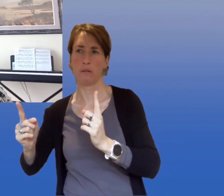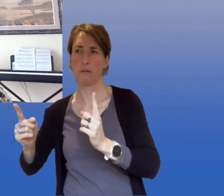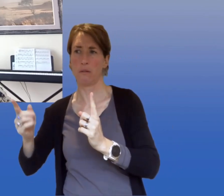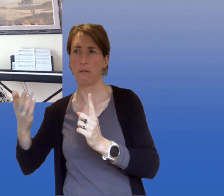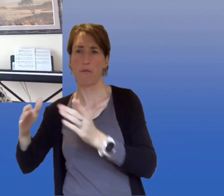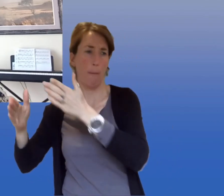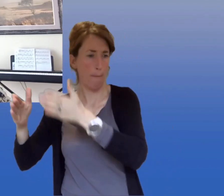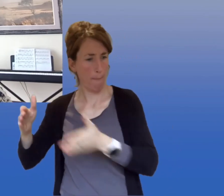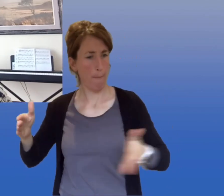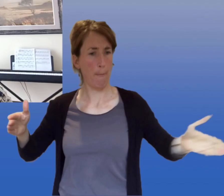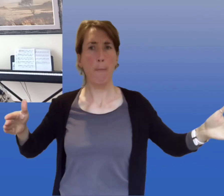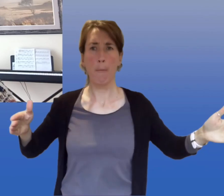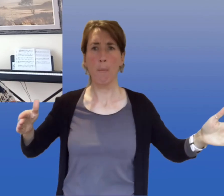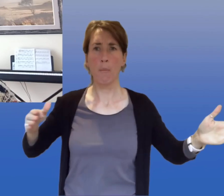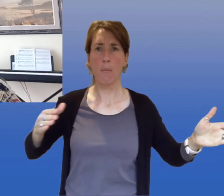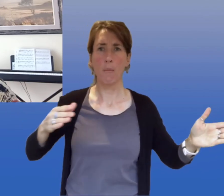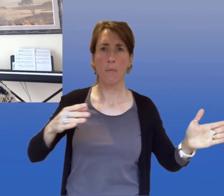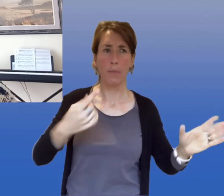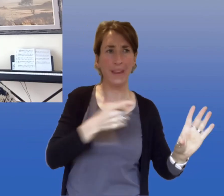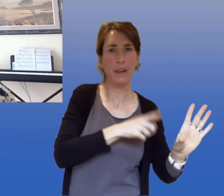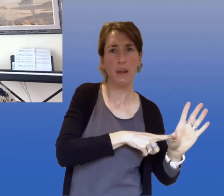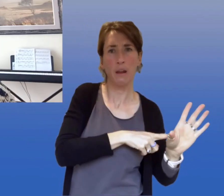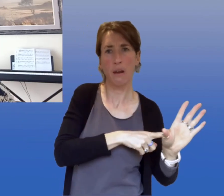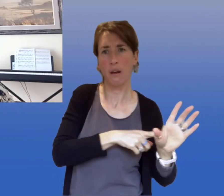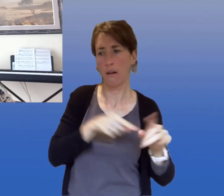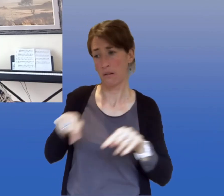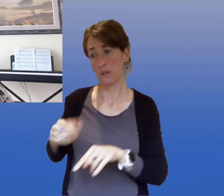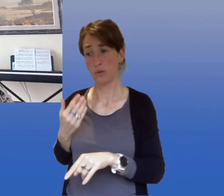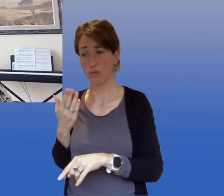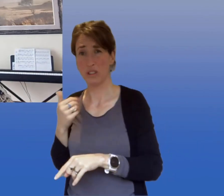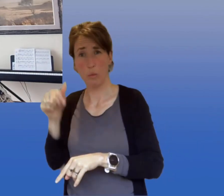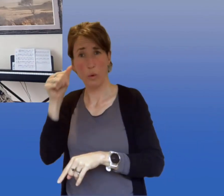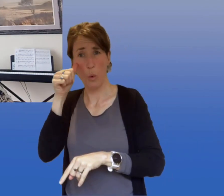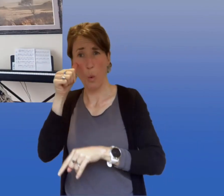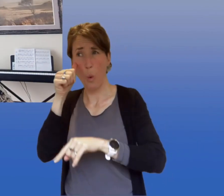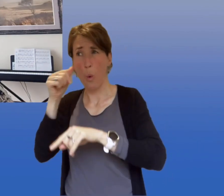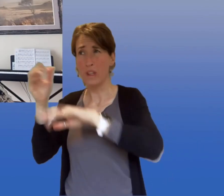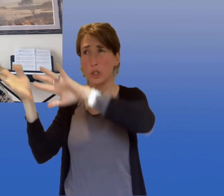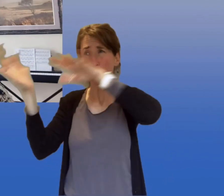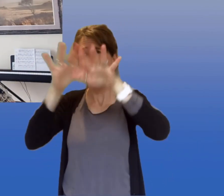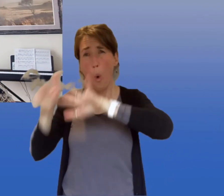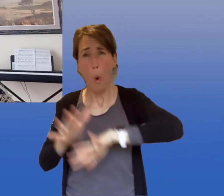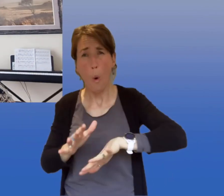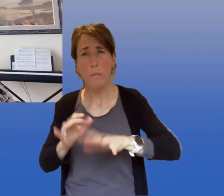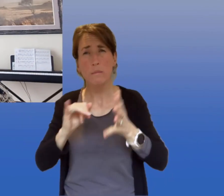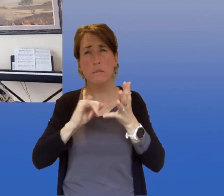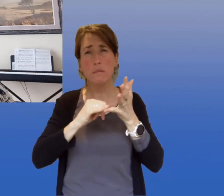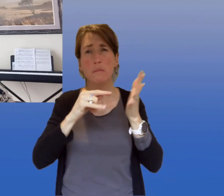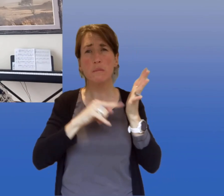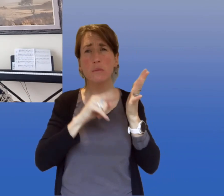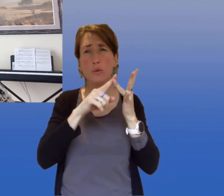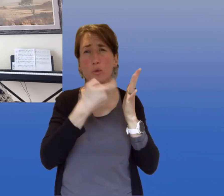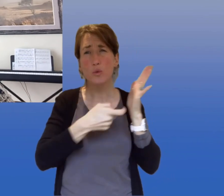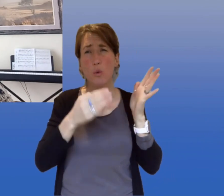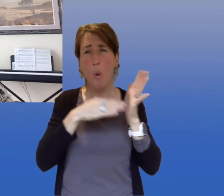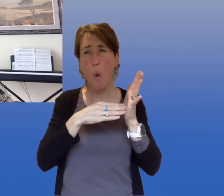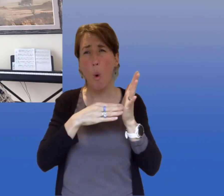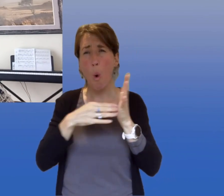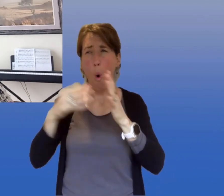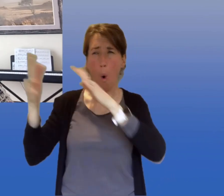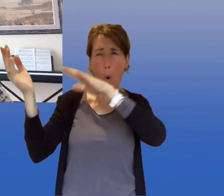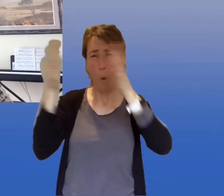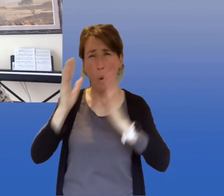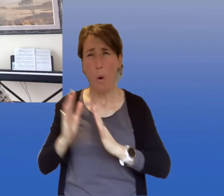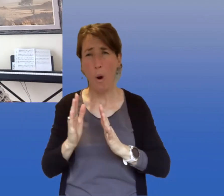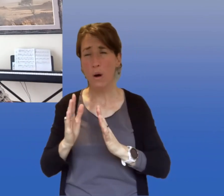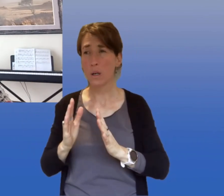really highlighted the seasonal differences that we know that we're coming into, and those of you who've been a bit battered by the recent storms